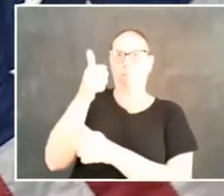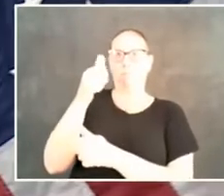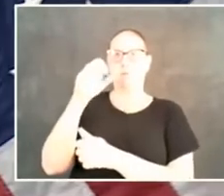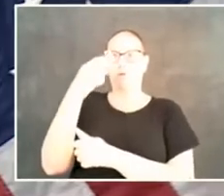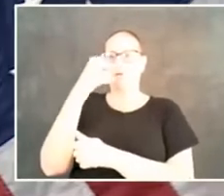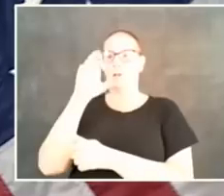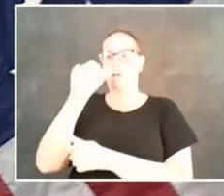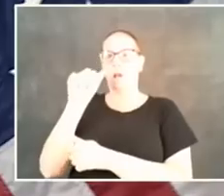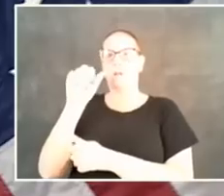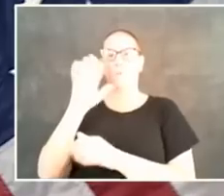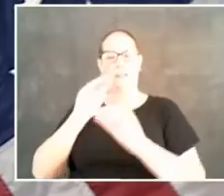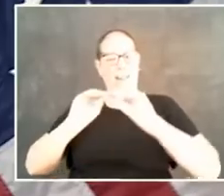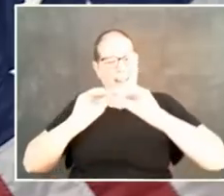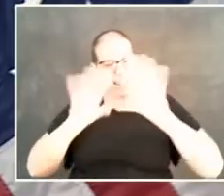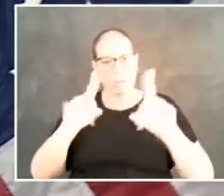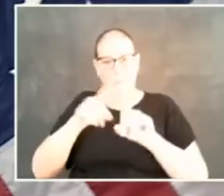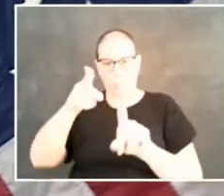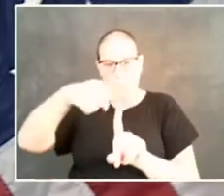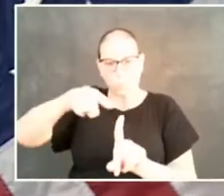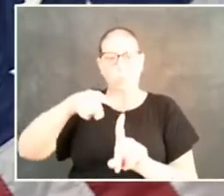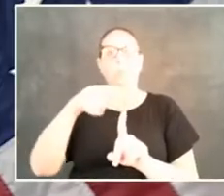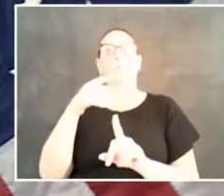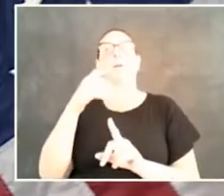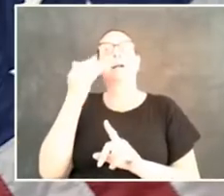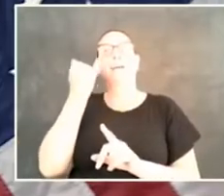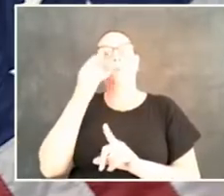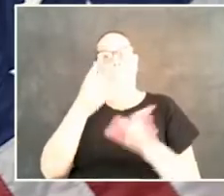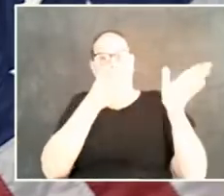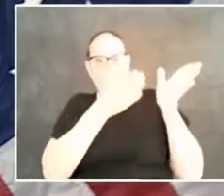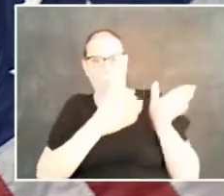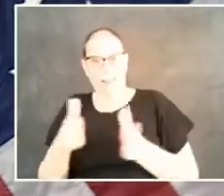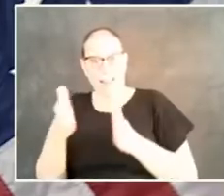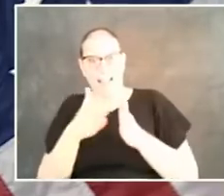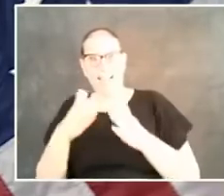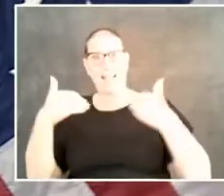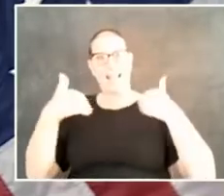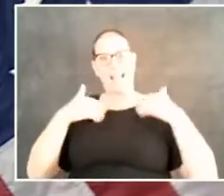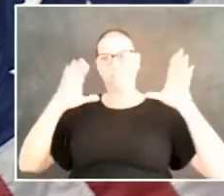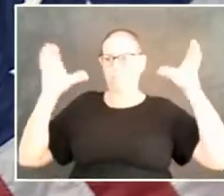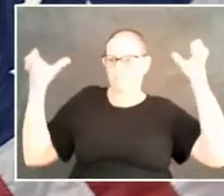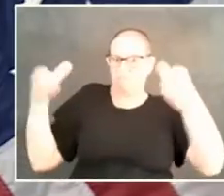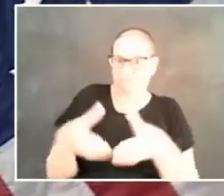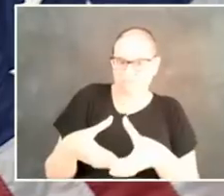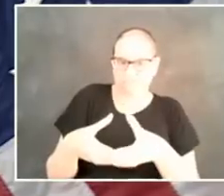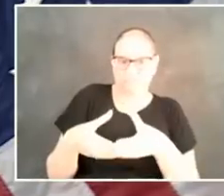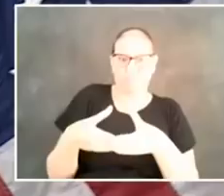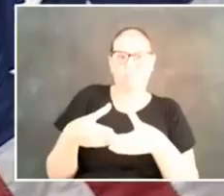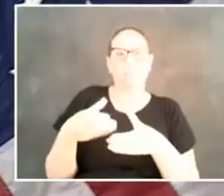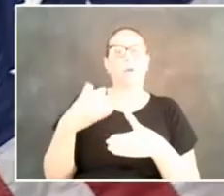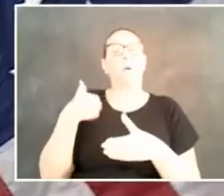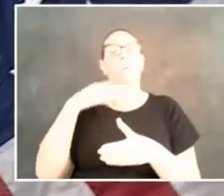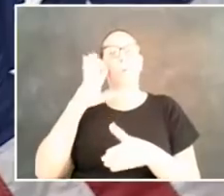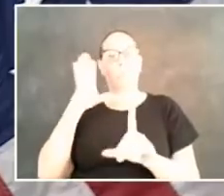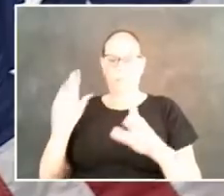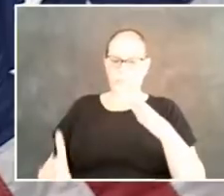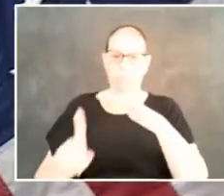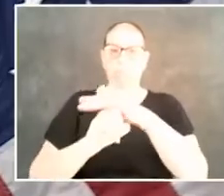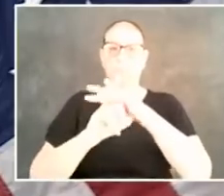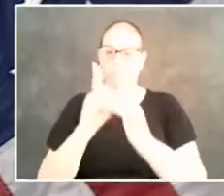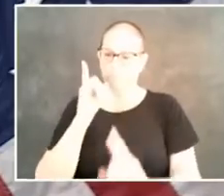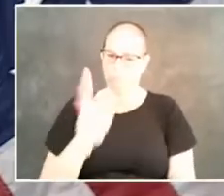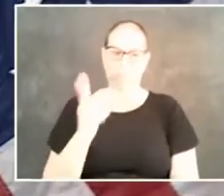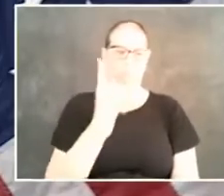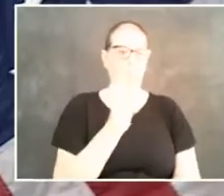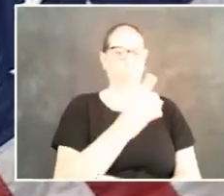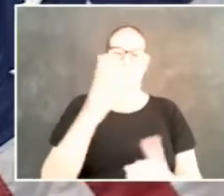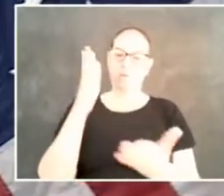worse. What we see in some places is a large number of people in a small area, and our